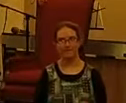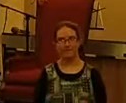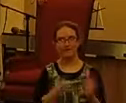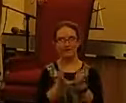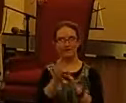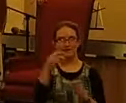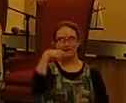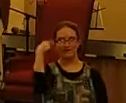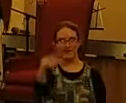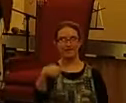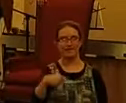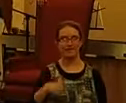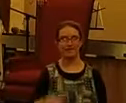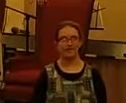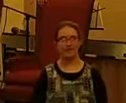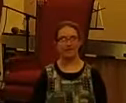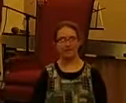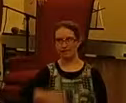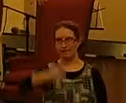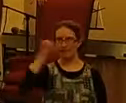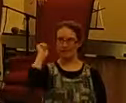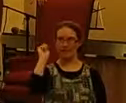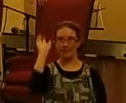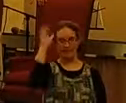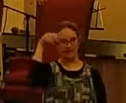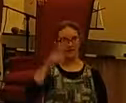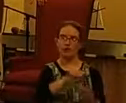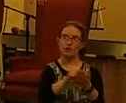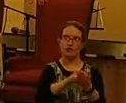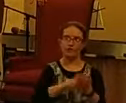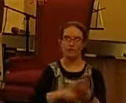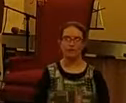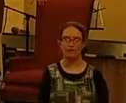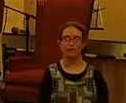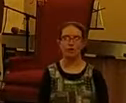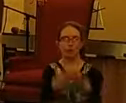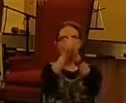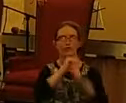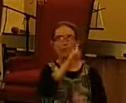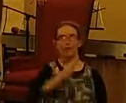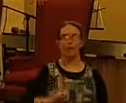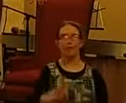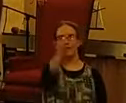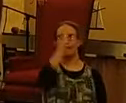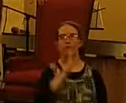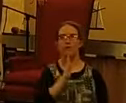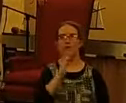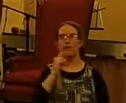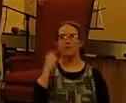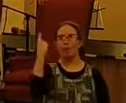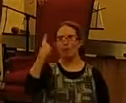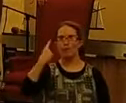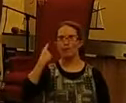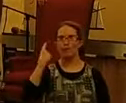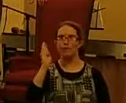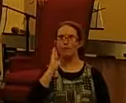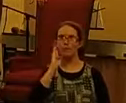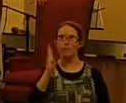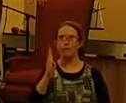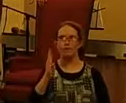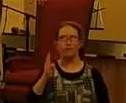Jesus said unto him, "Get thee hence, Satan, for it is written, thou shalt worship the Lord thy God, and him only